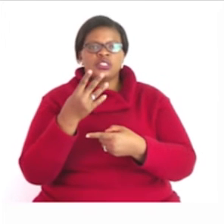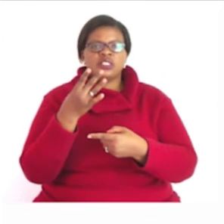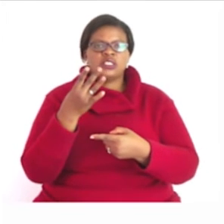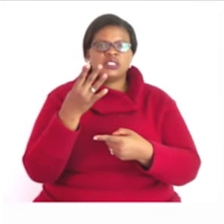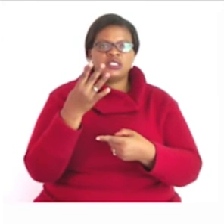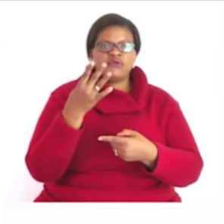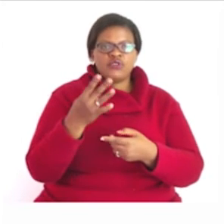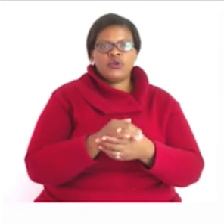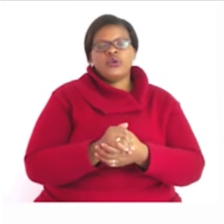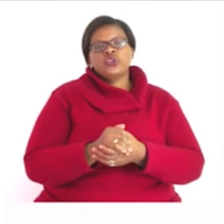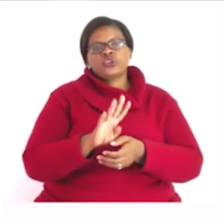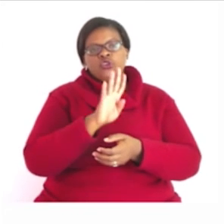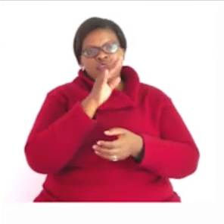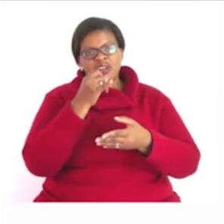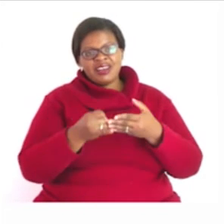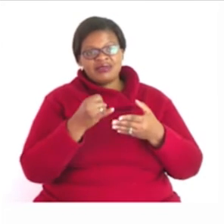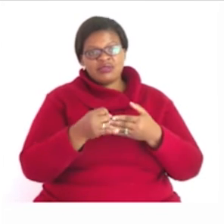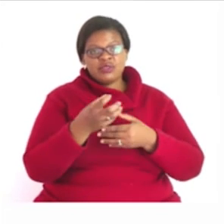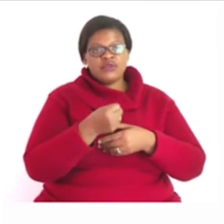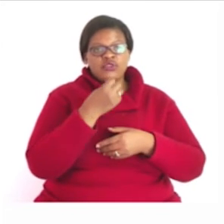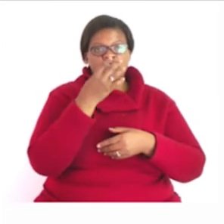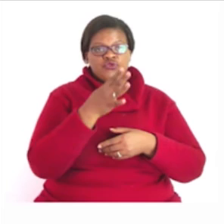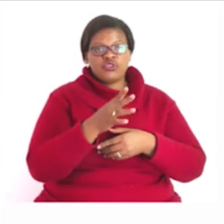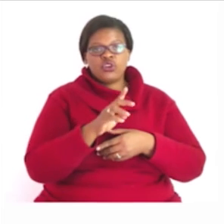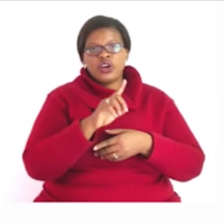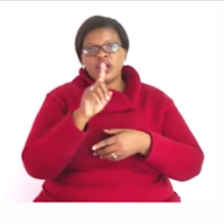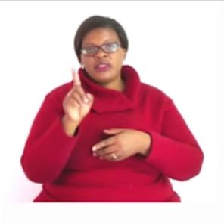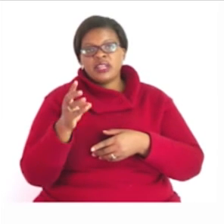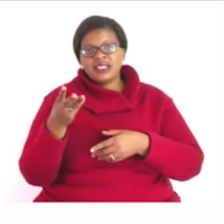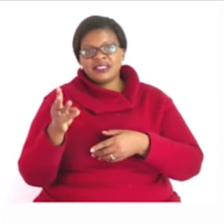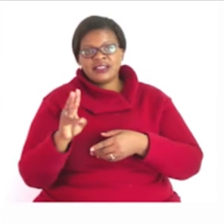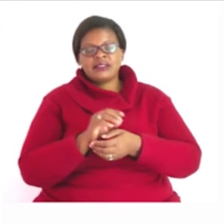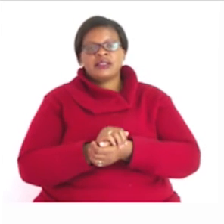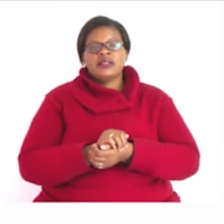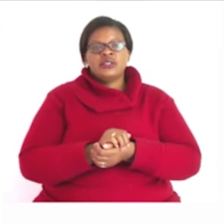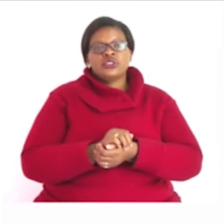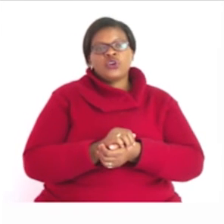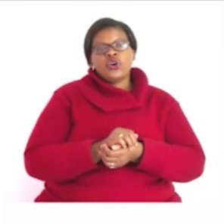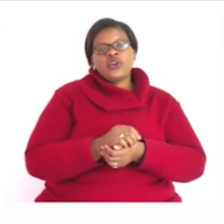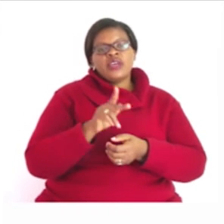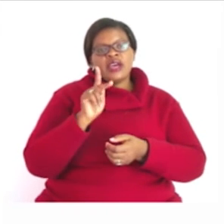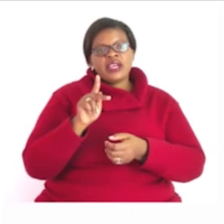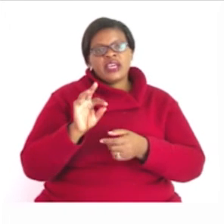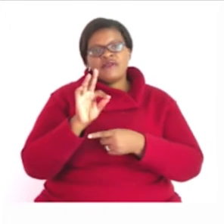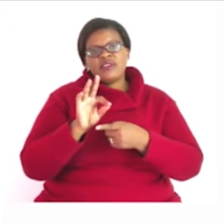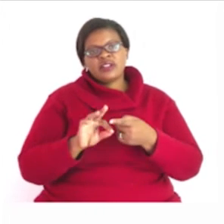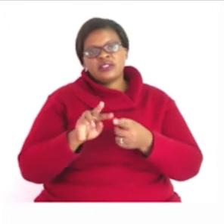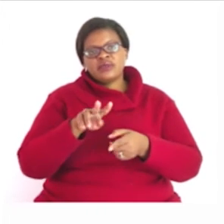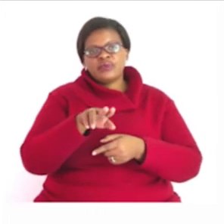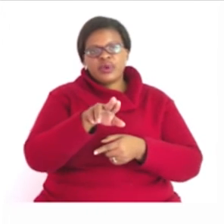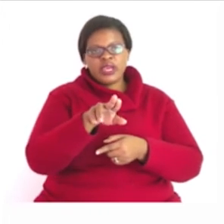6, which are also factor pairs of 24.